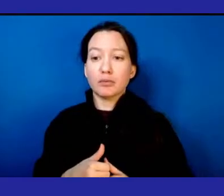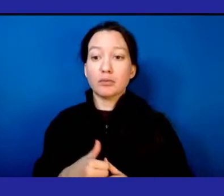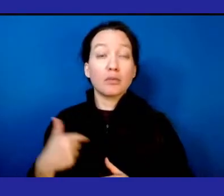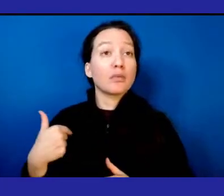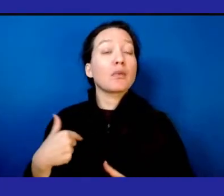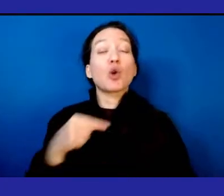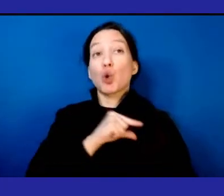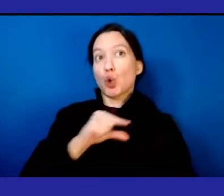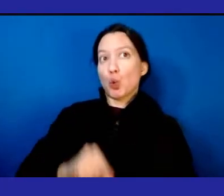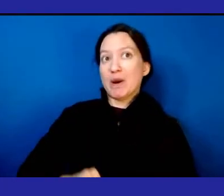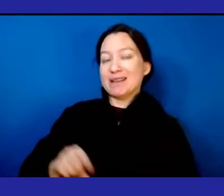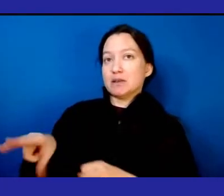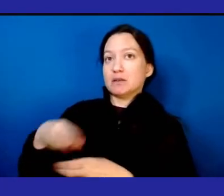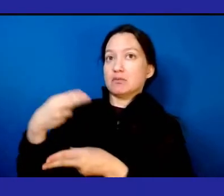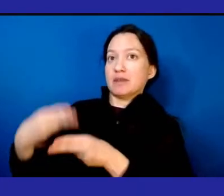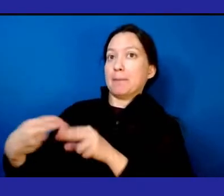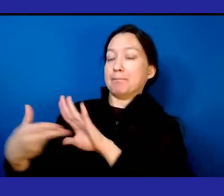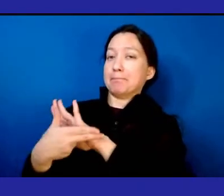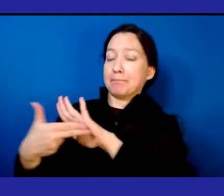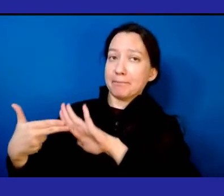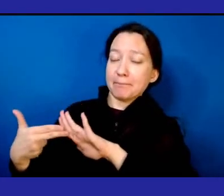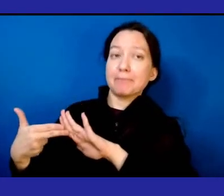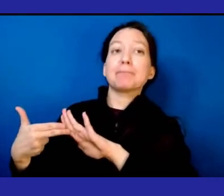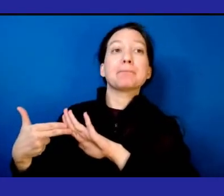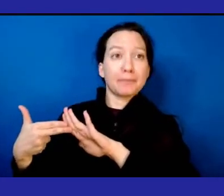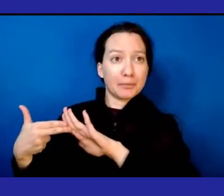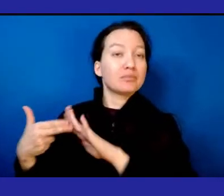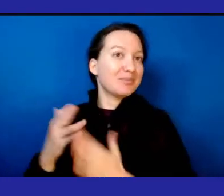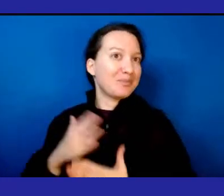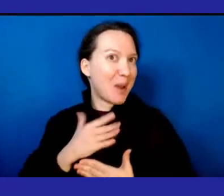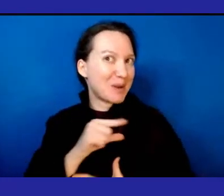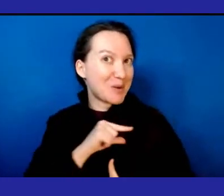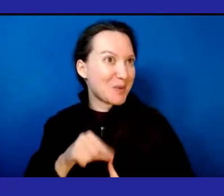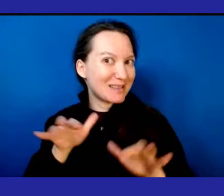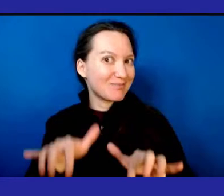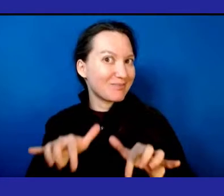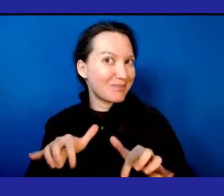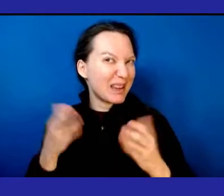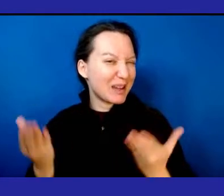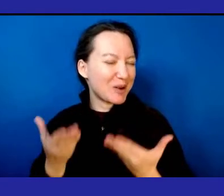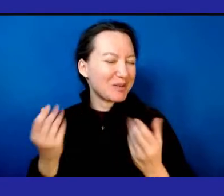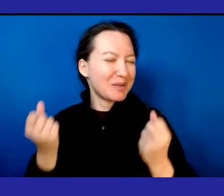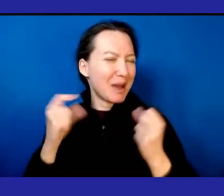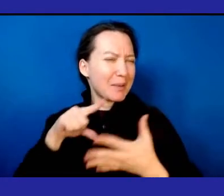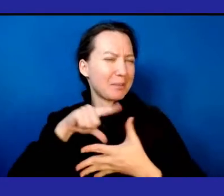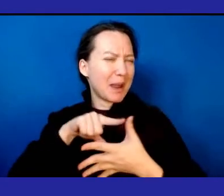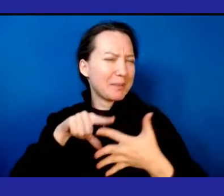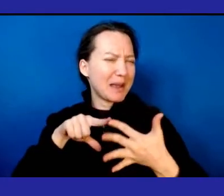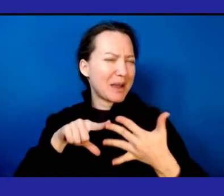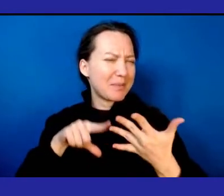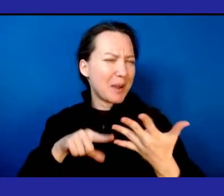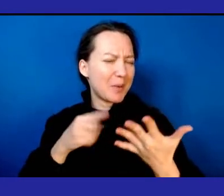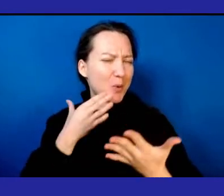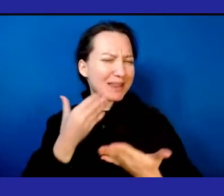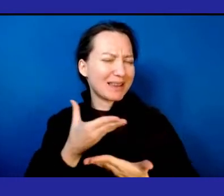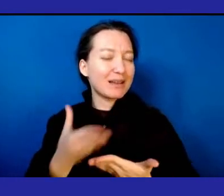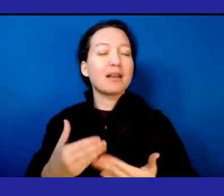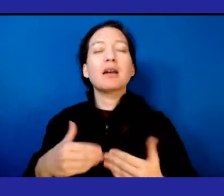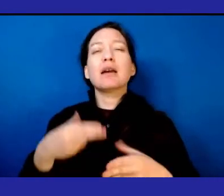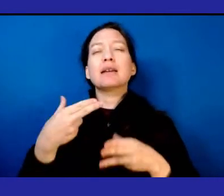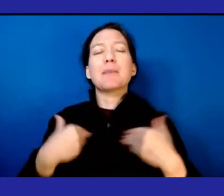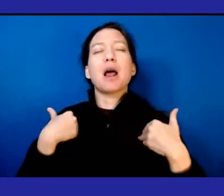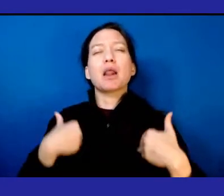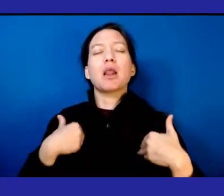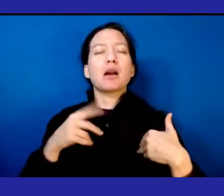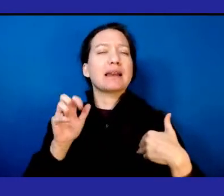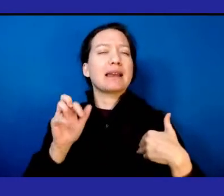Queens was named, also glad that Queens is here because they've done so many good things. They were named Lung Cancer Screening